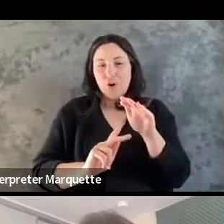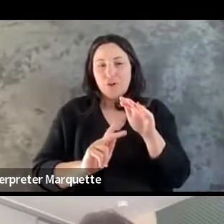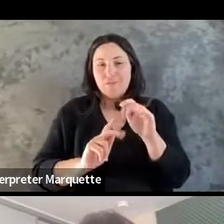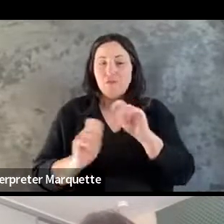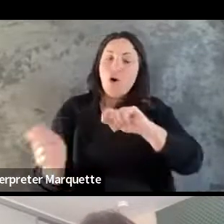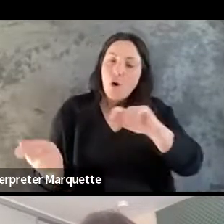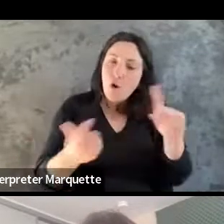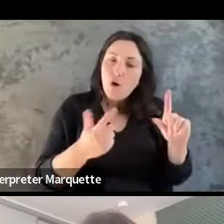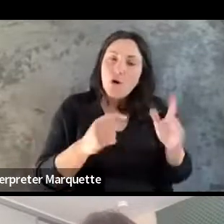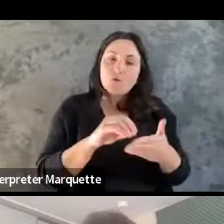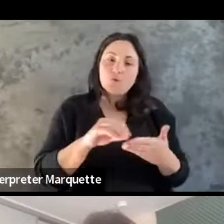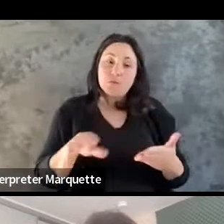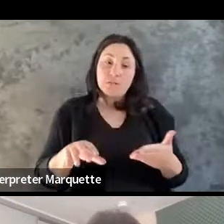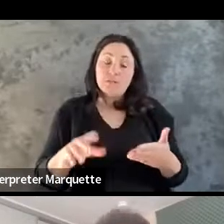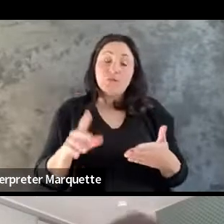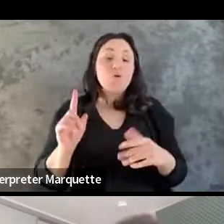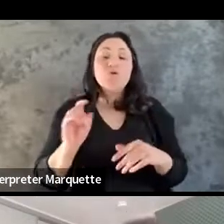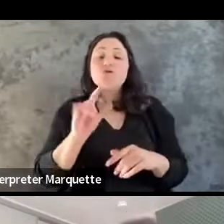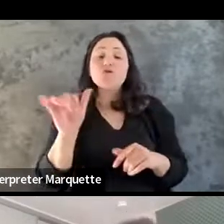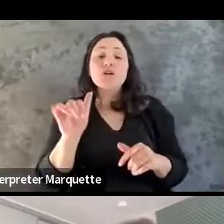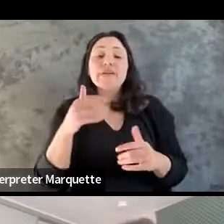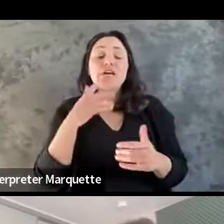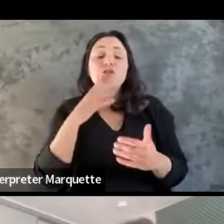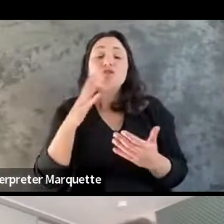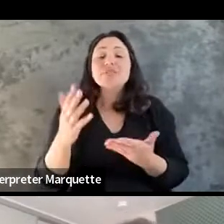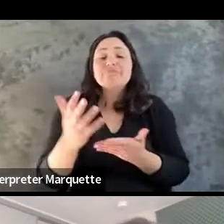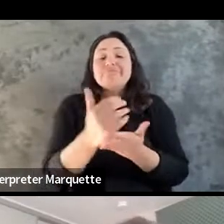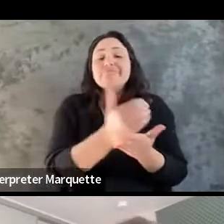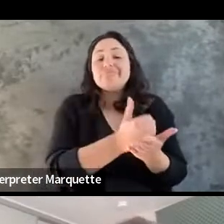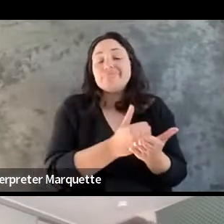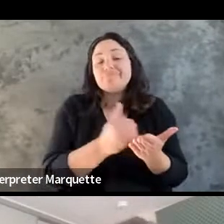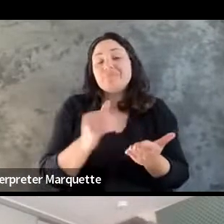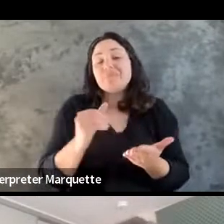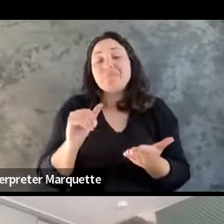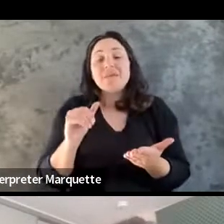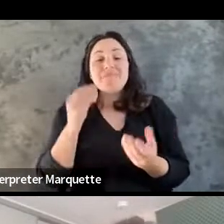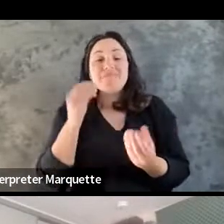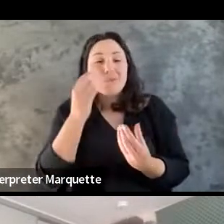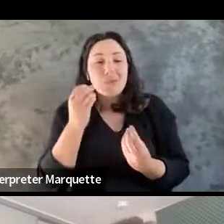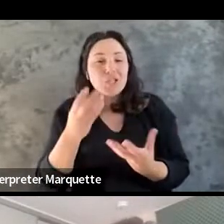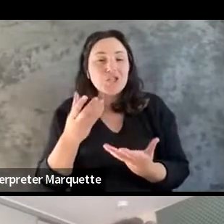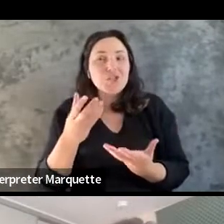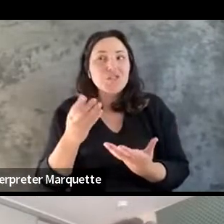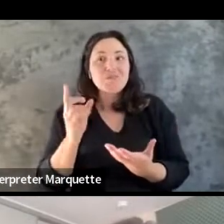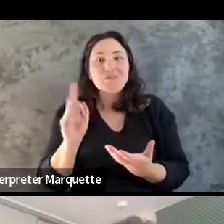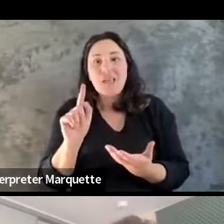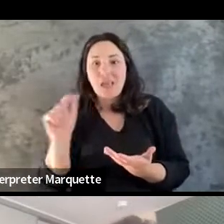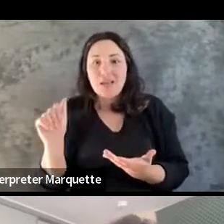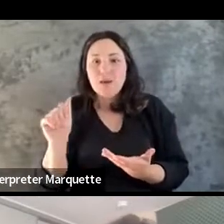students. And so our survey is just to start gathering some data around what that looks like